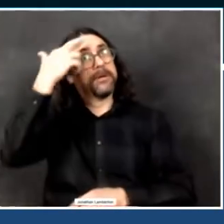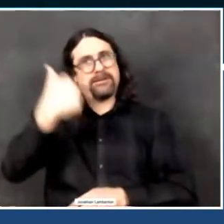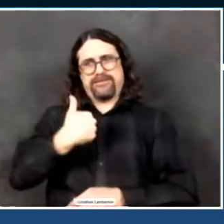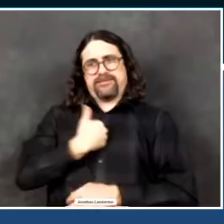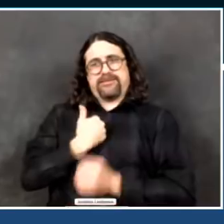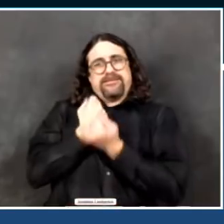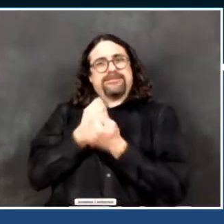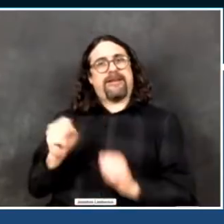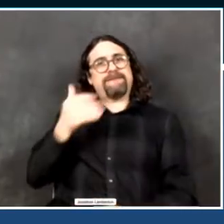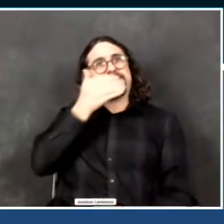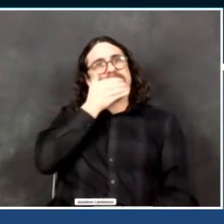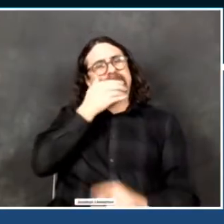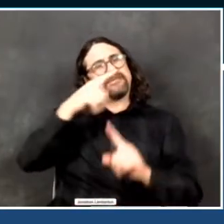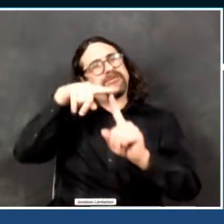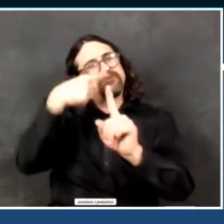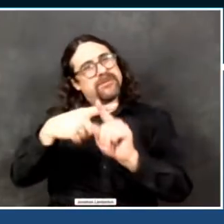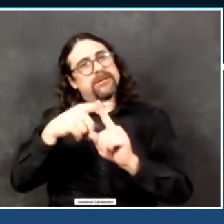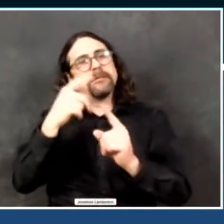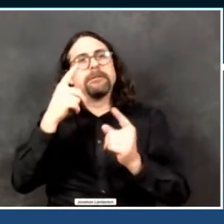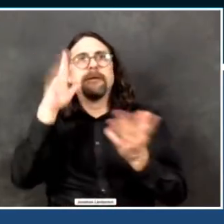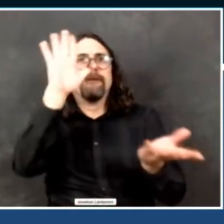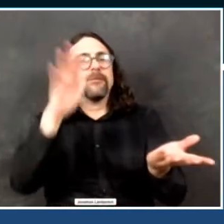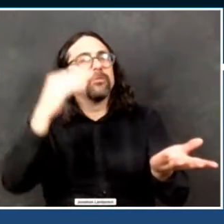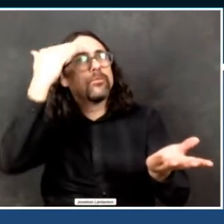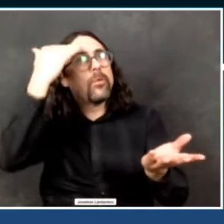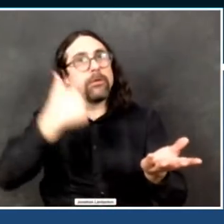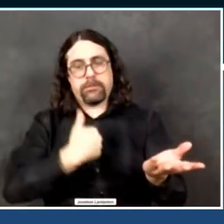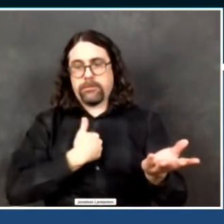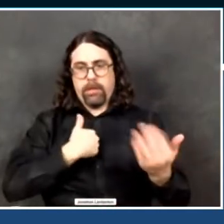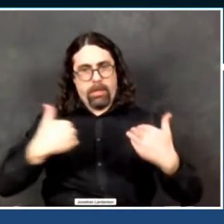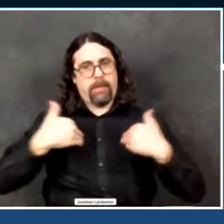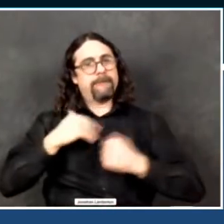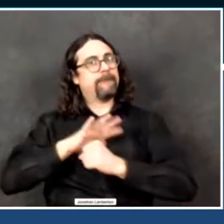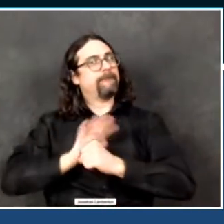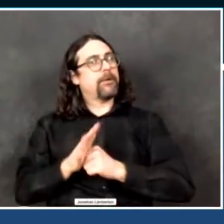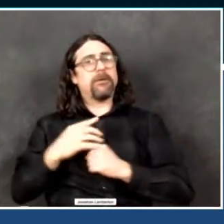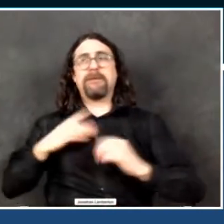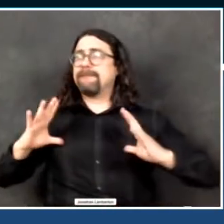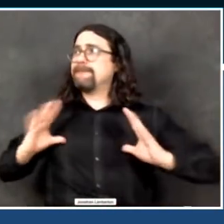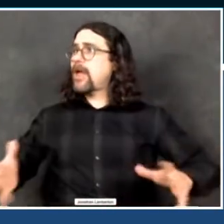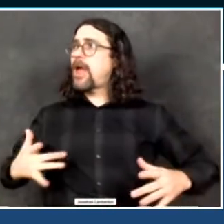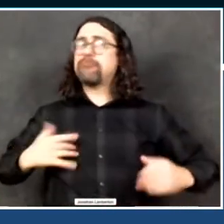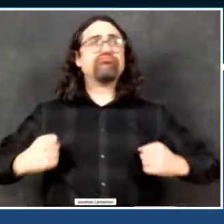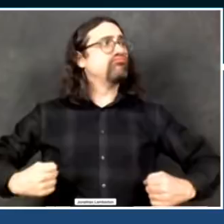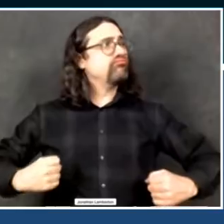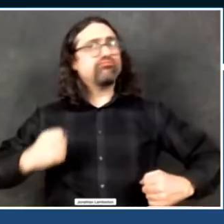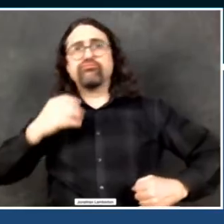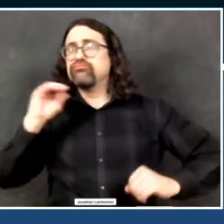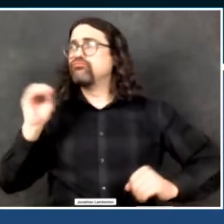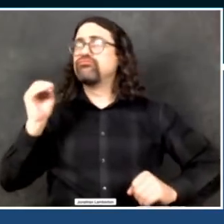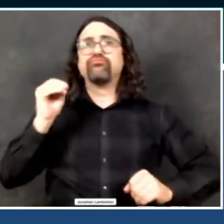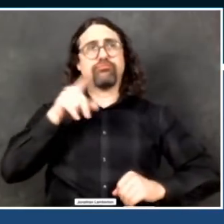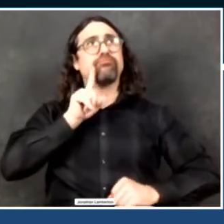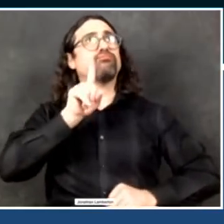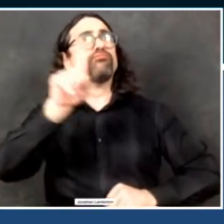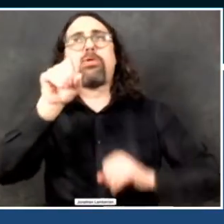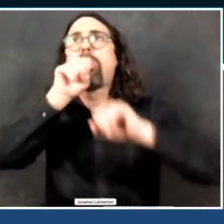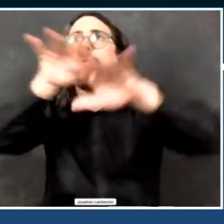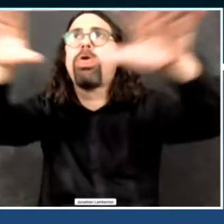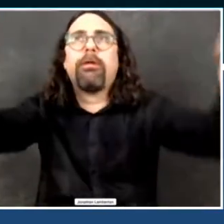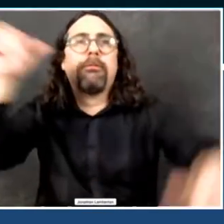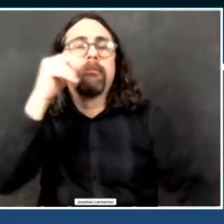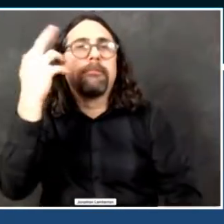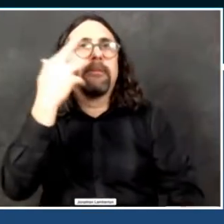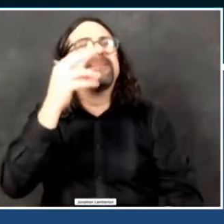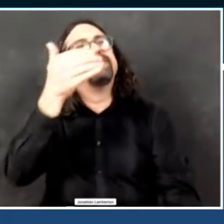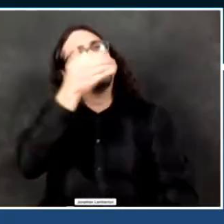It's very clear by putting on that face covering, you're protecting everyone else, and that was for the good of all. I want to say thank you again to all